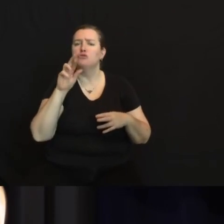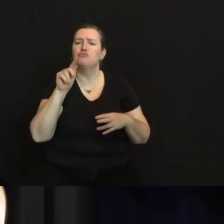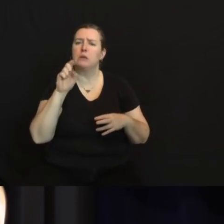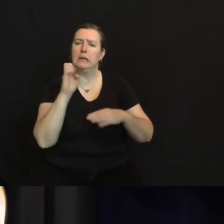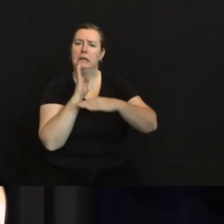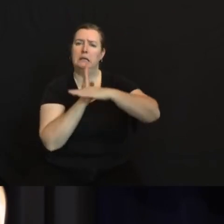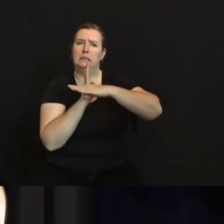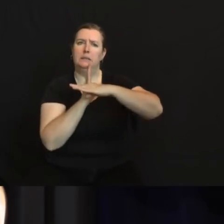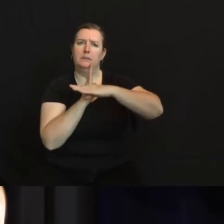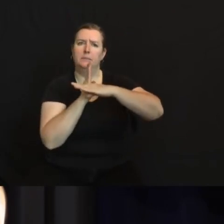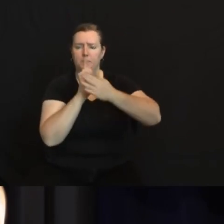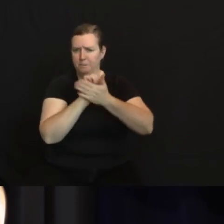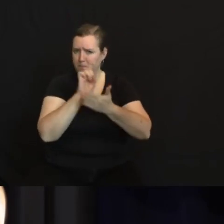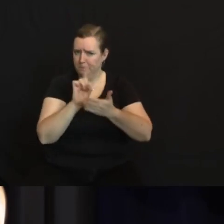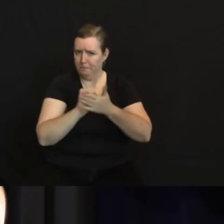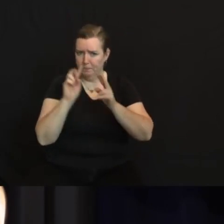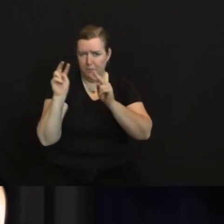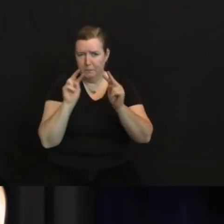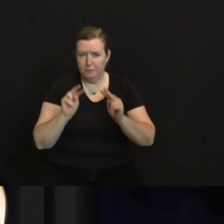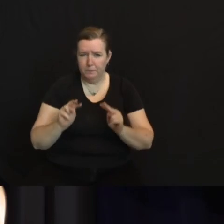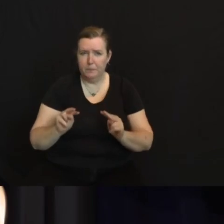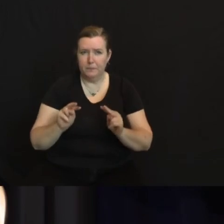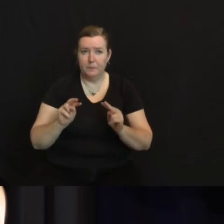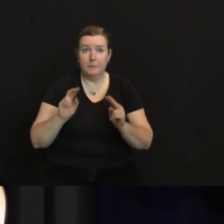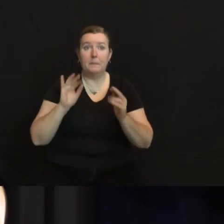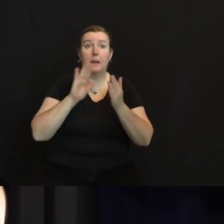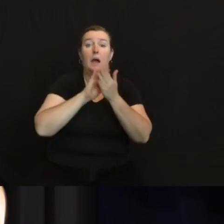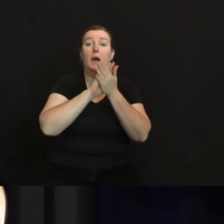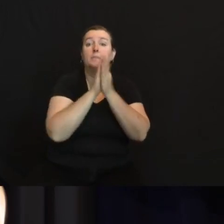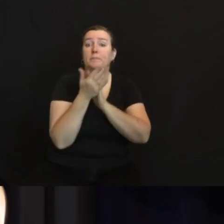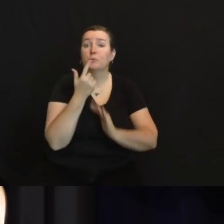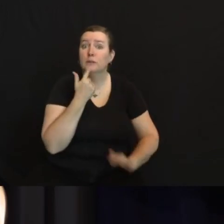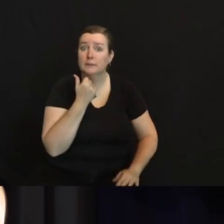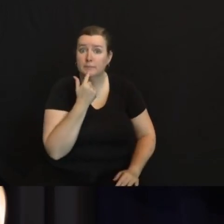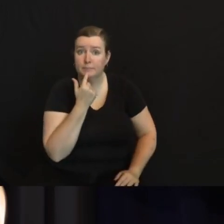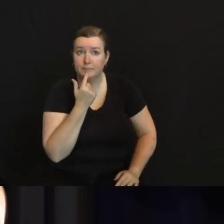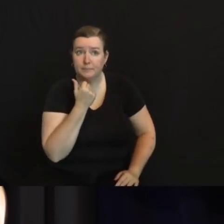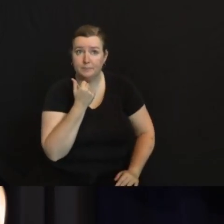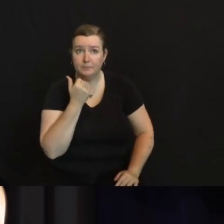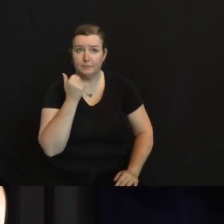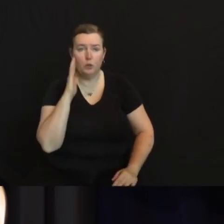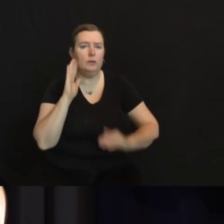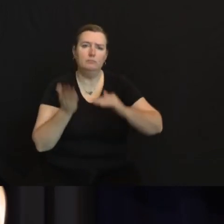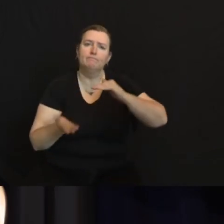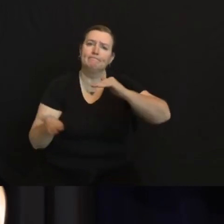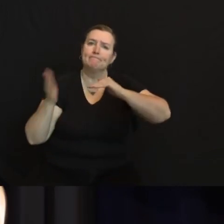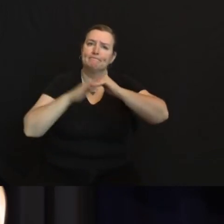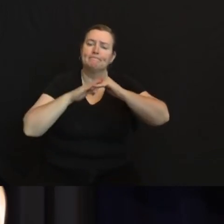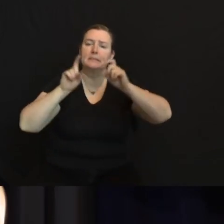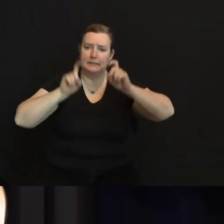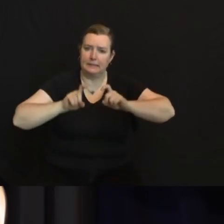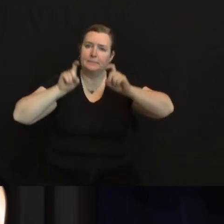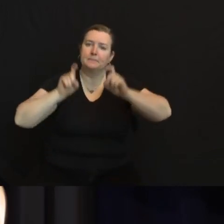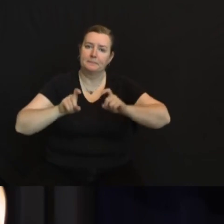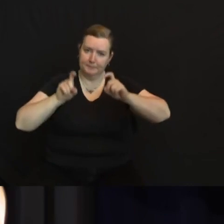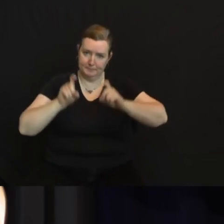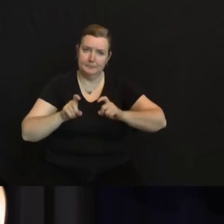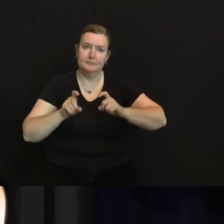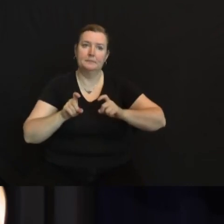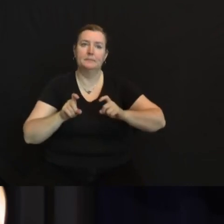continue to look at it. If it moves into the red, what I think we will do is increase testing, contact tracing, isolation,